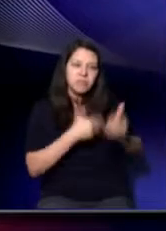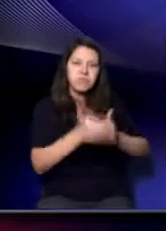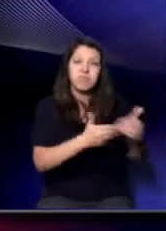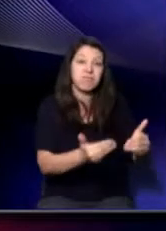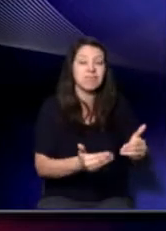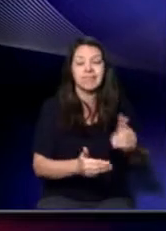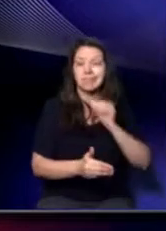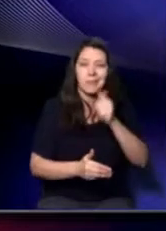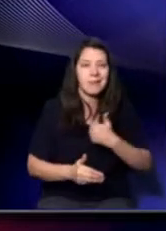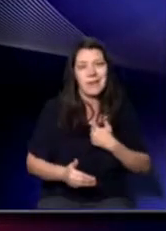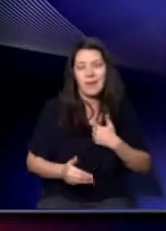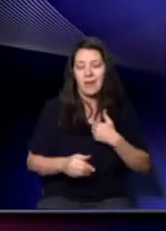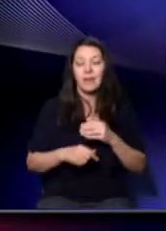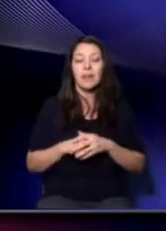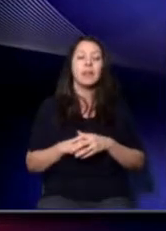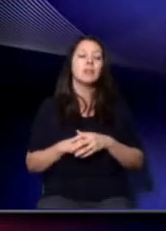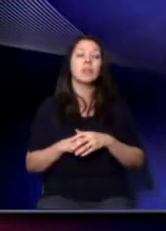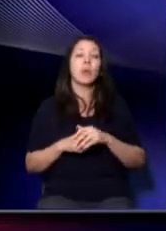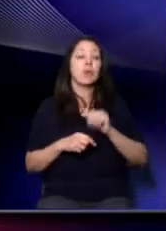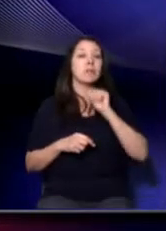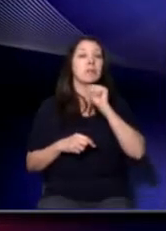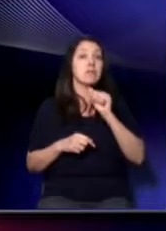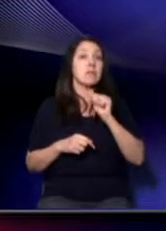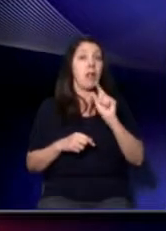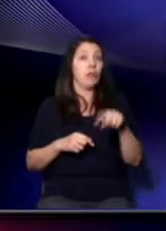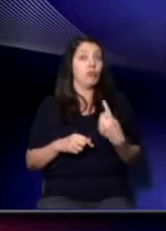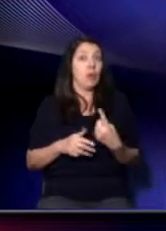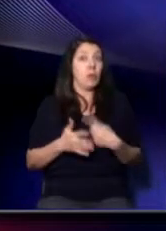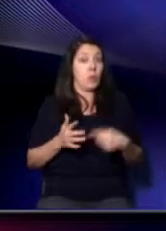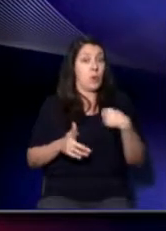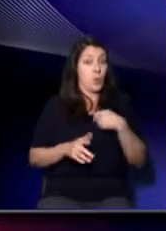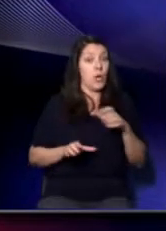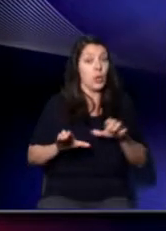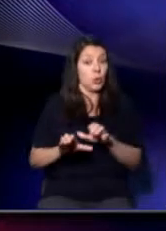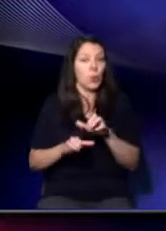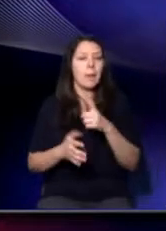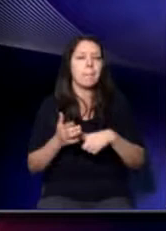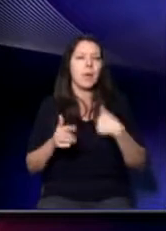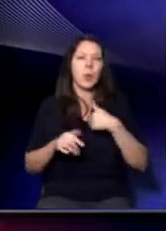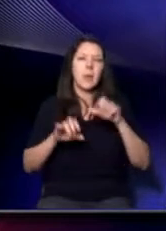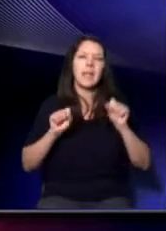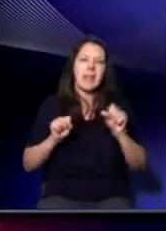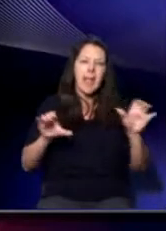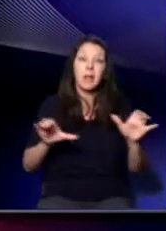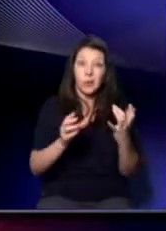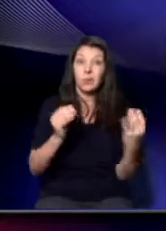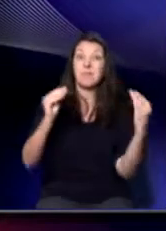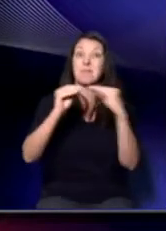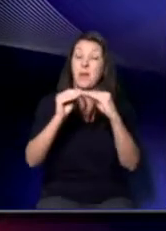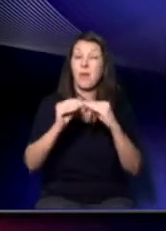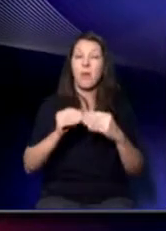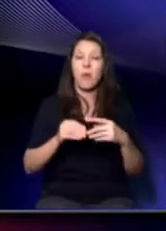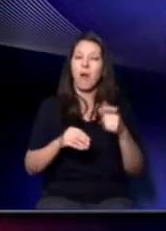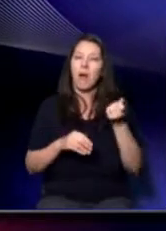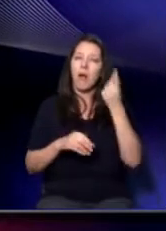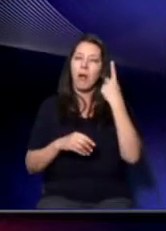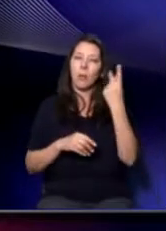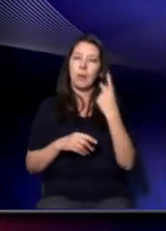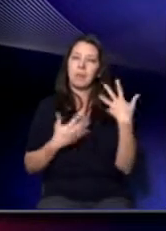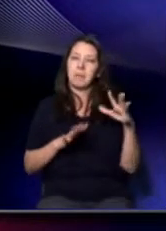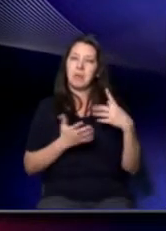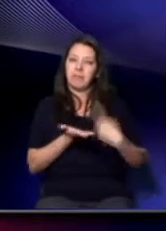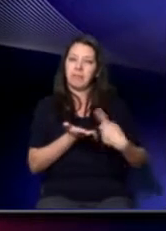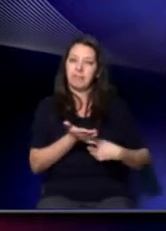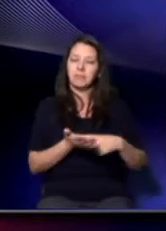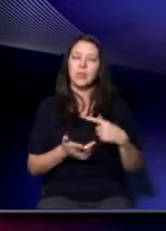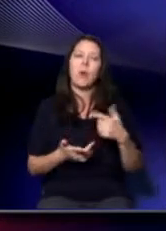so it's not just what we're doing, but it's what other things could we be doing. And I know that you and I have had that discussion, and I appreciate all your efforts